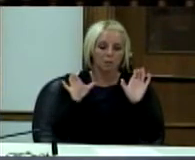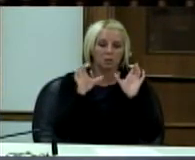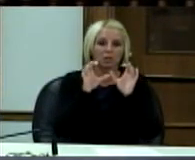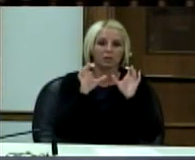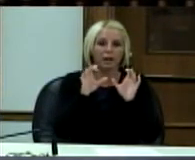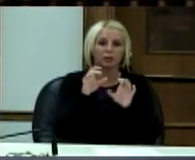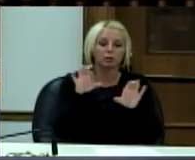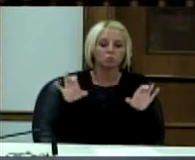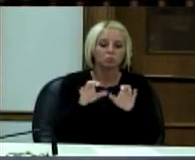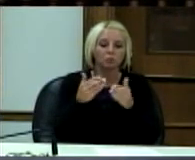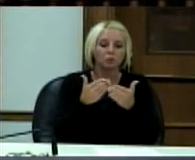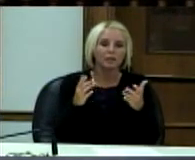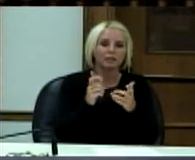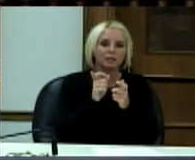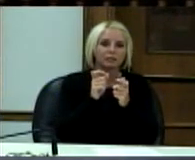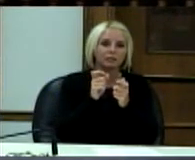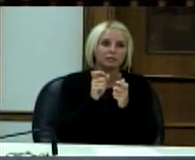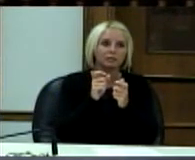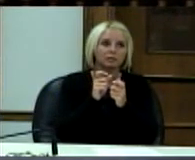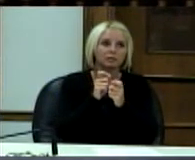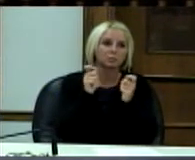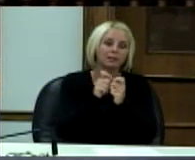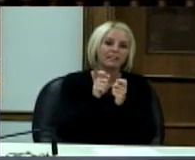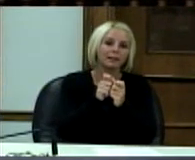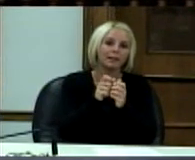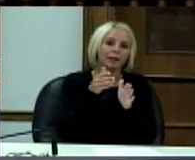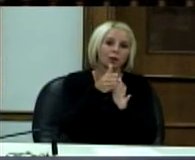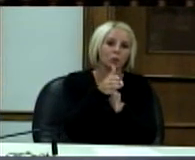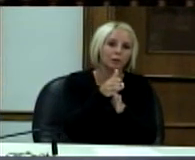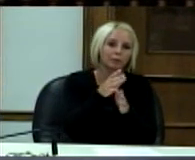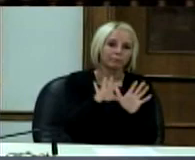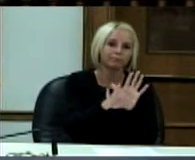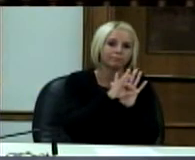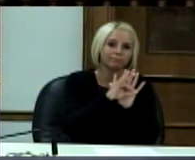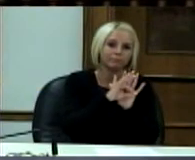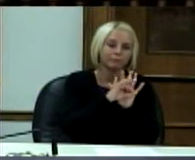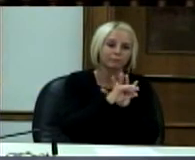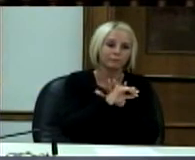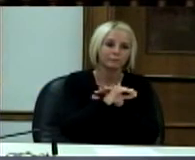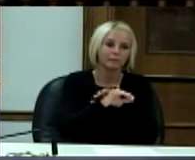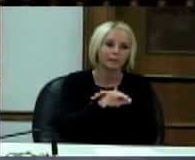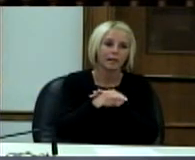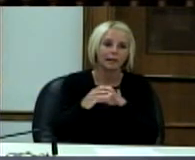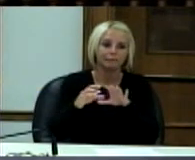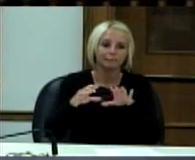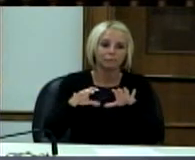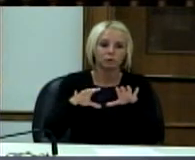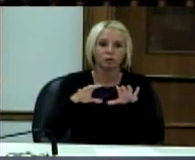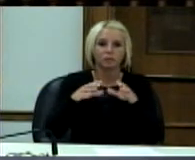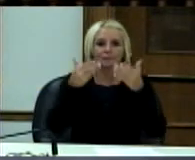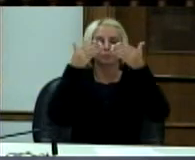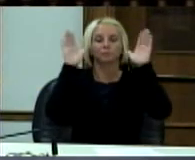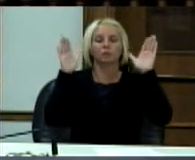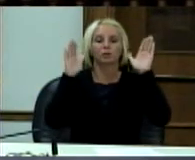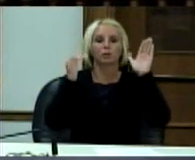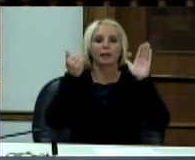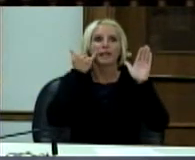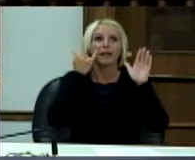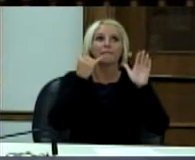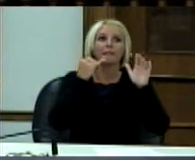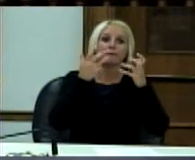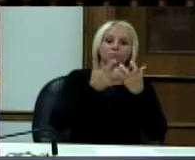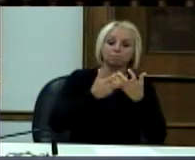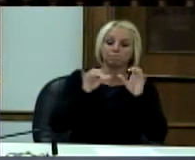be certified to do things in the field. And as a broad umbrella, if they have the manufacturing, engineering,